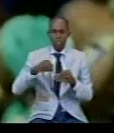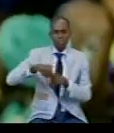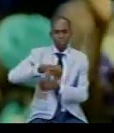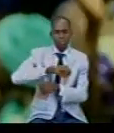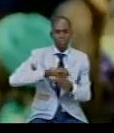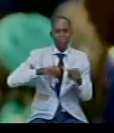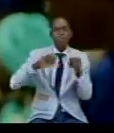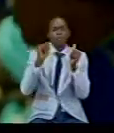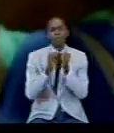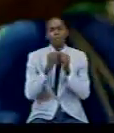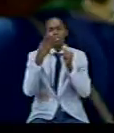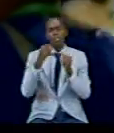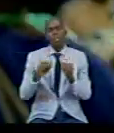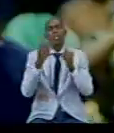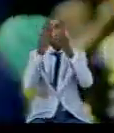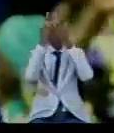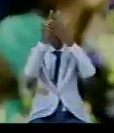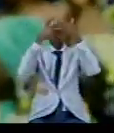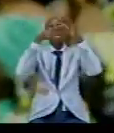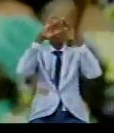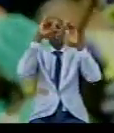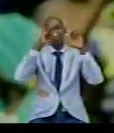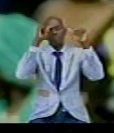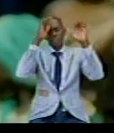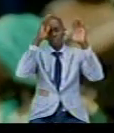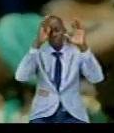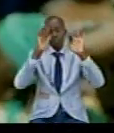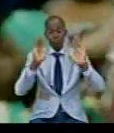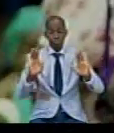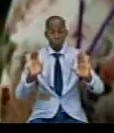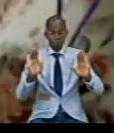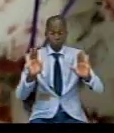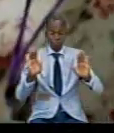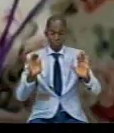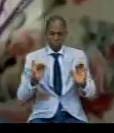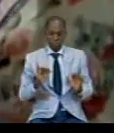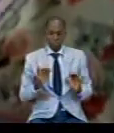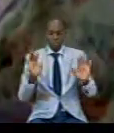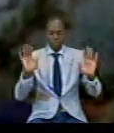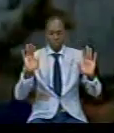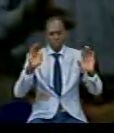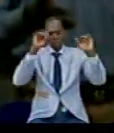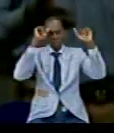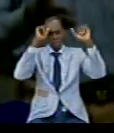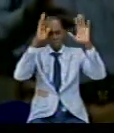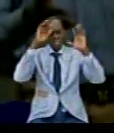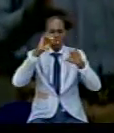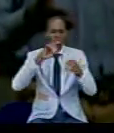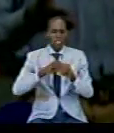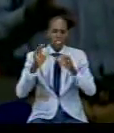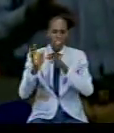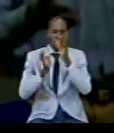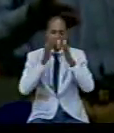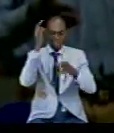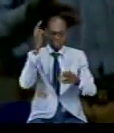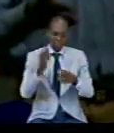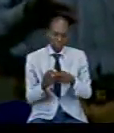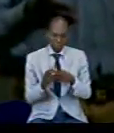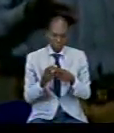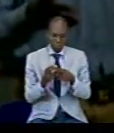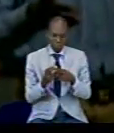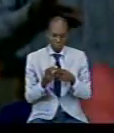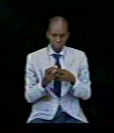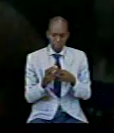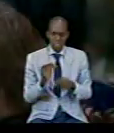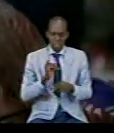Heavenly Father. I'm going to pray with you now. Keep on standing up. Father, in Jesus' name, I